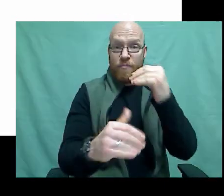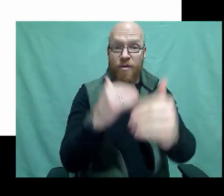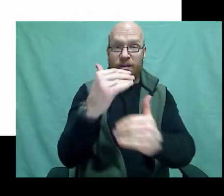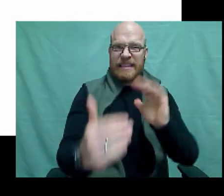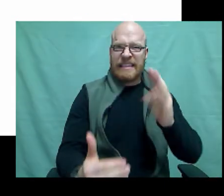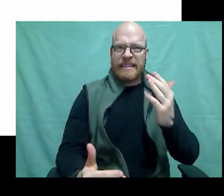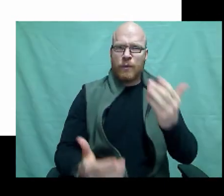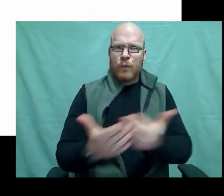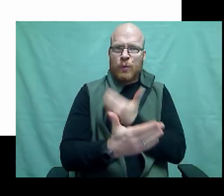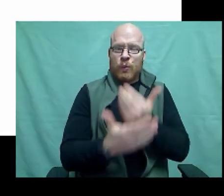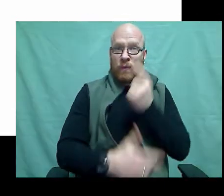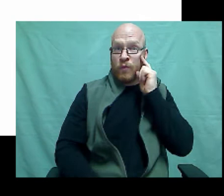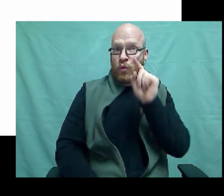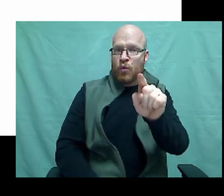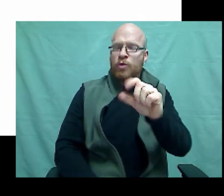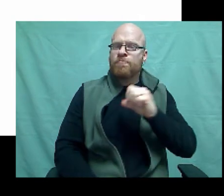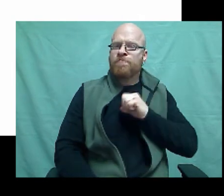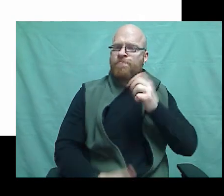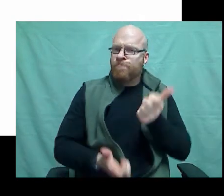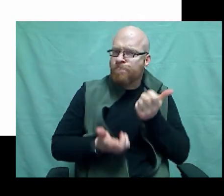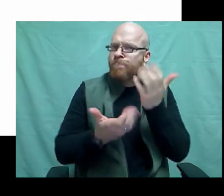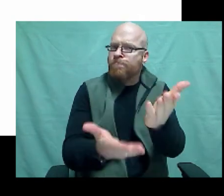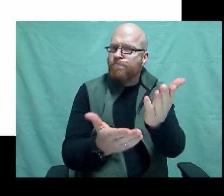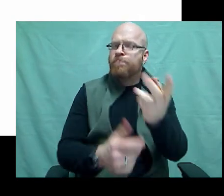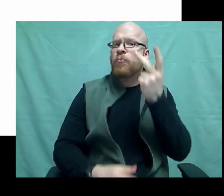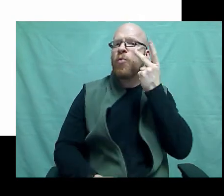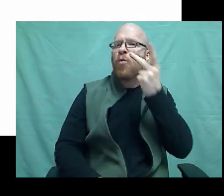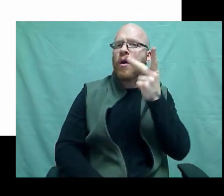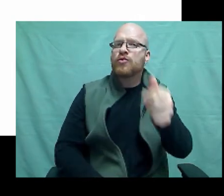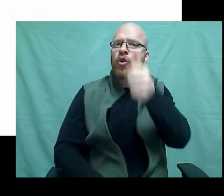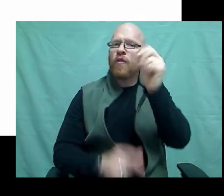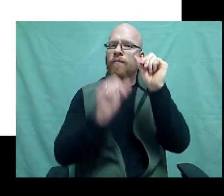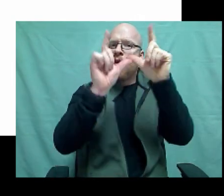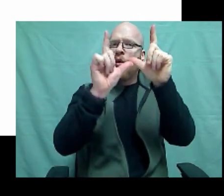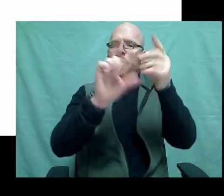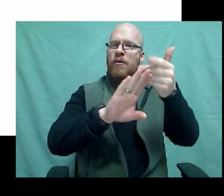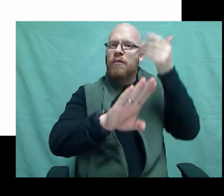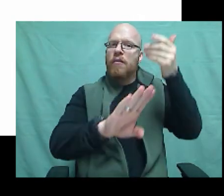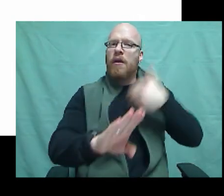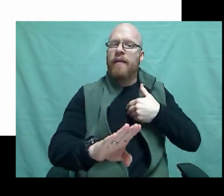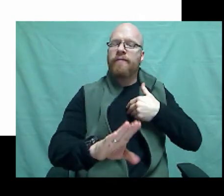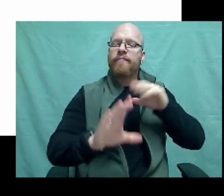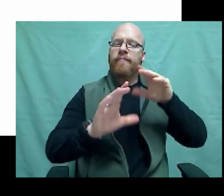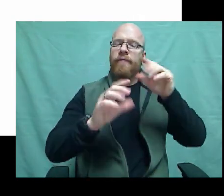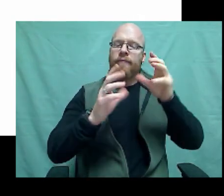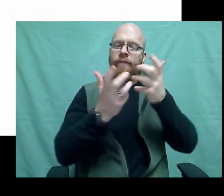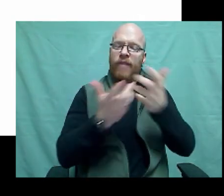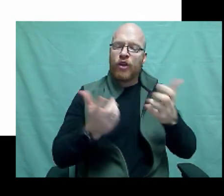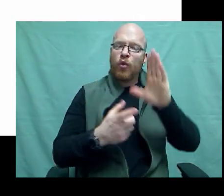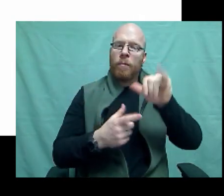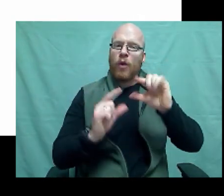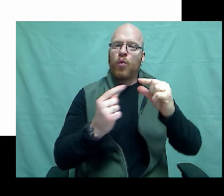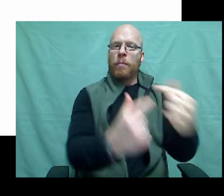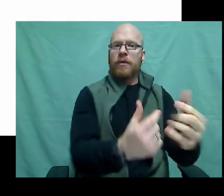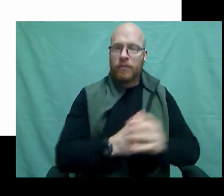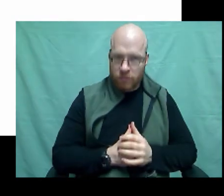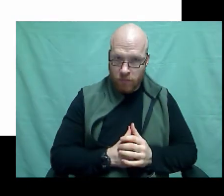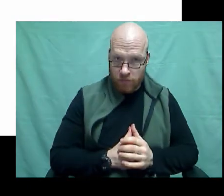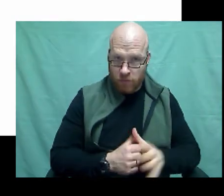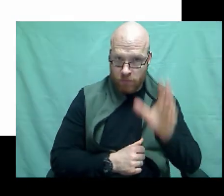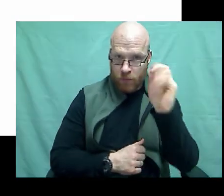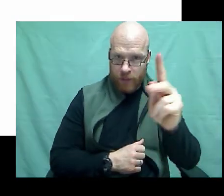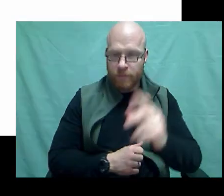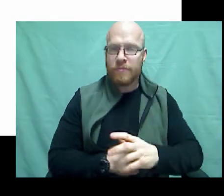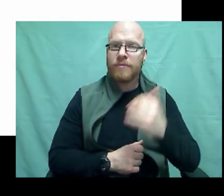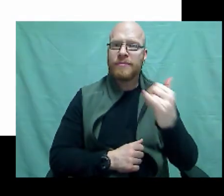So this process, if it seems new for you, I suggest you go back and watch some other vlogs that have factoring